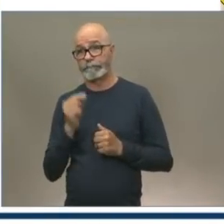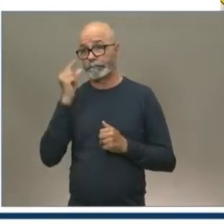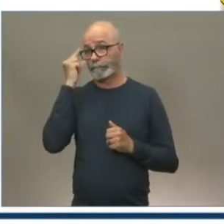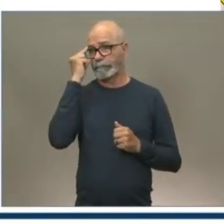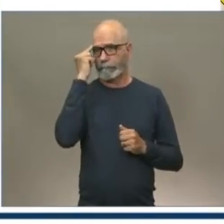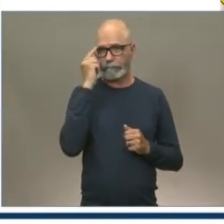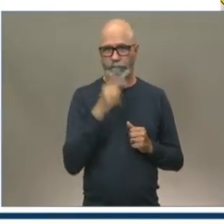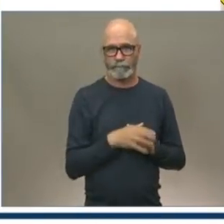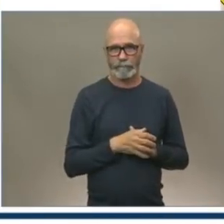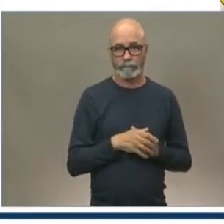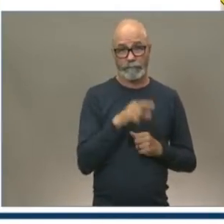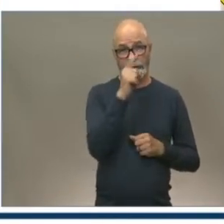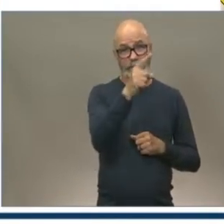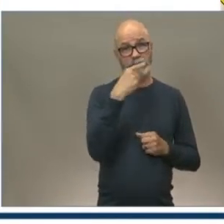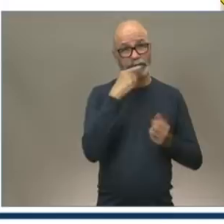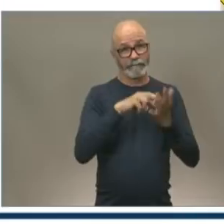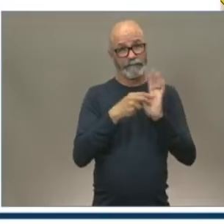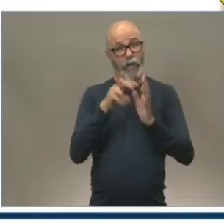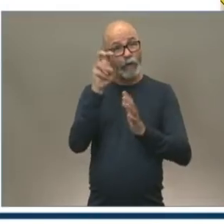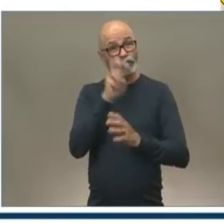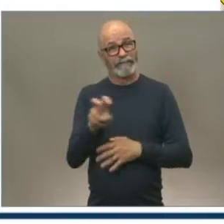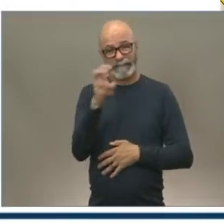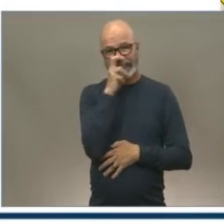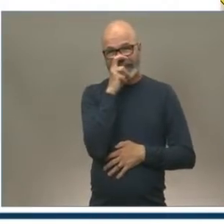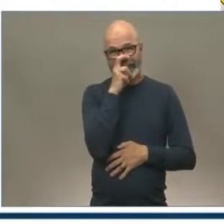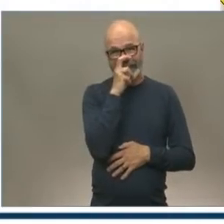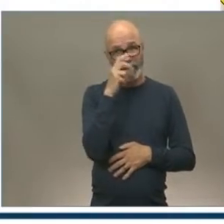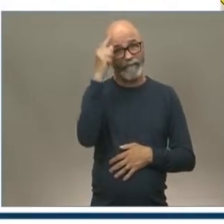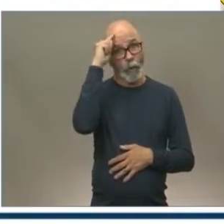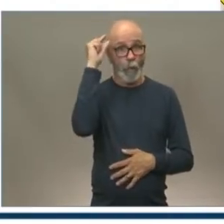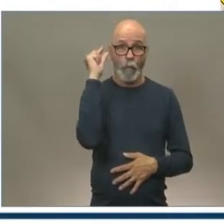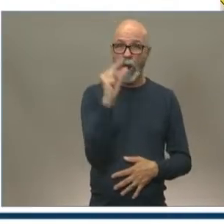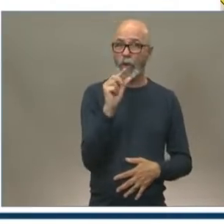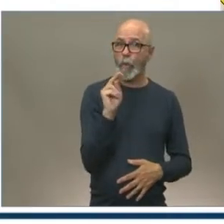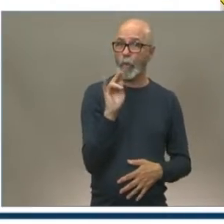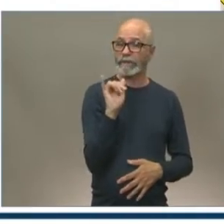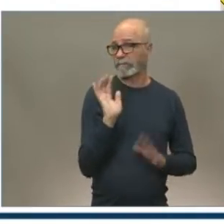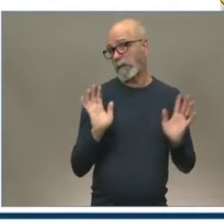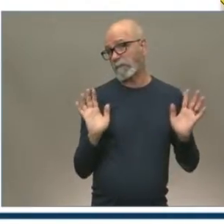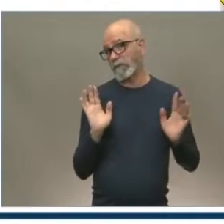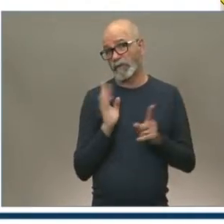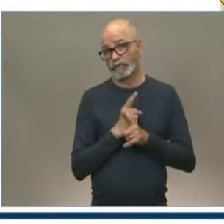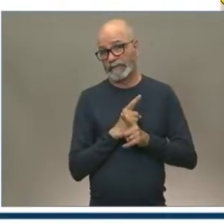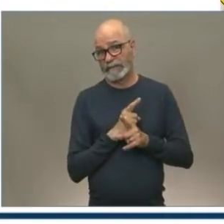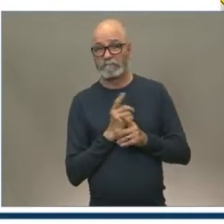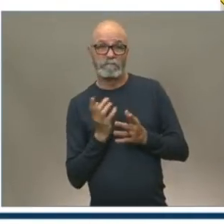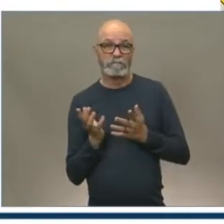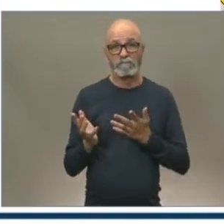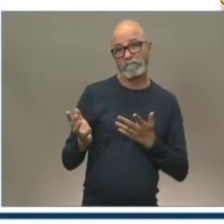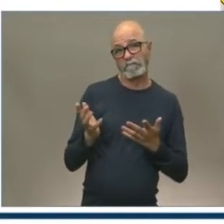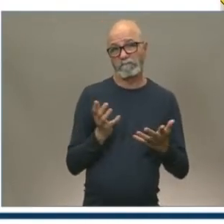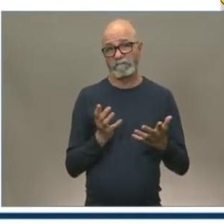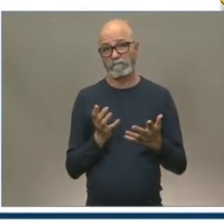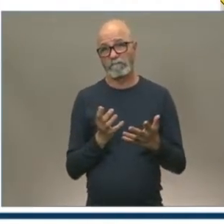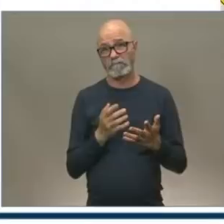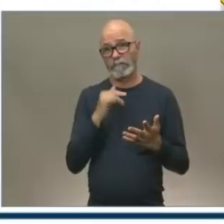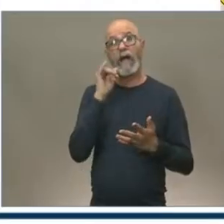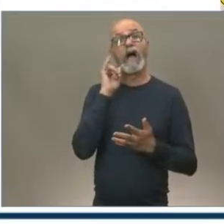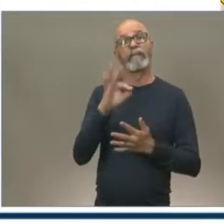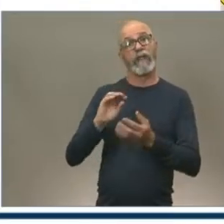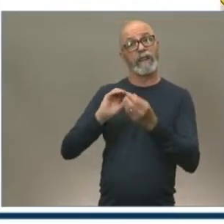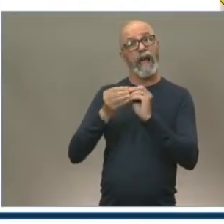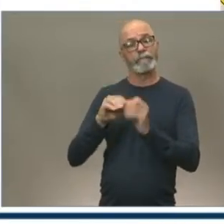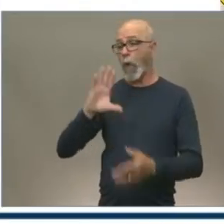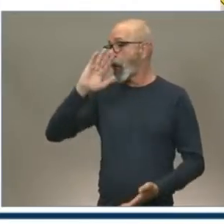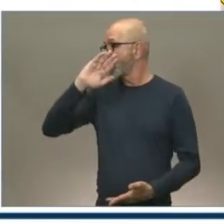a temporary measure. Will you be looking for a particular or a dramatic drop in COVID cases before